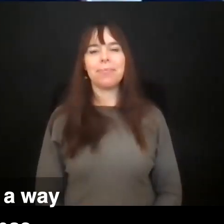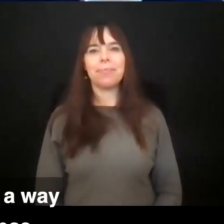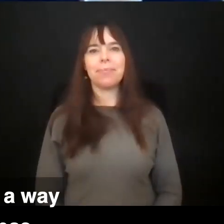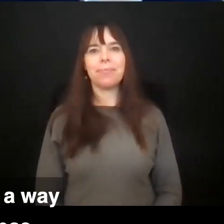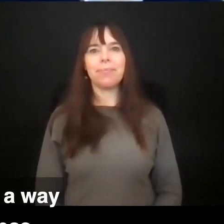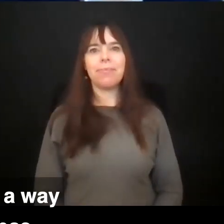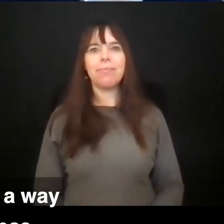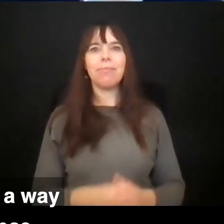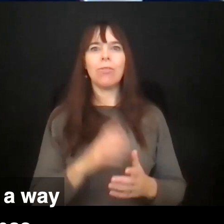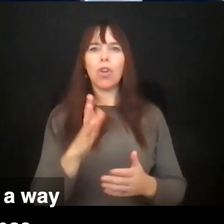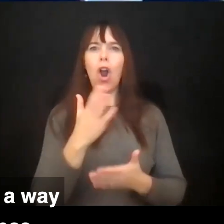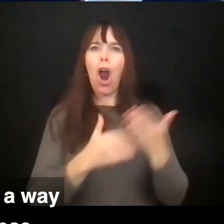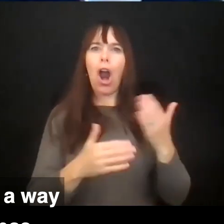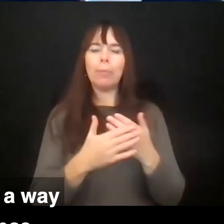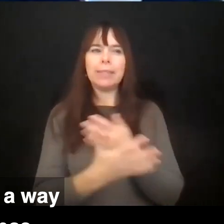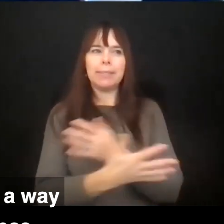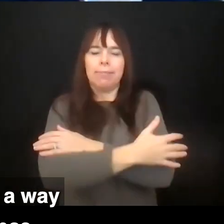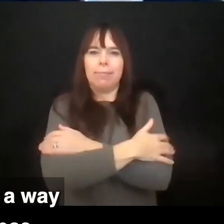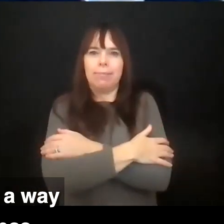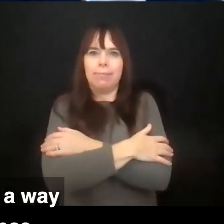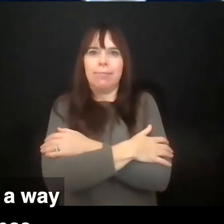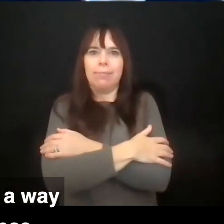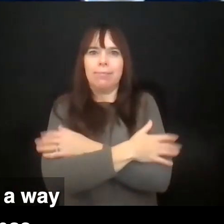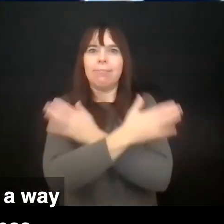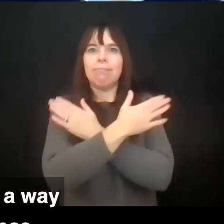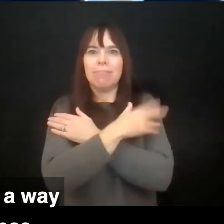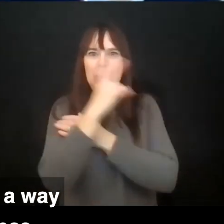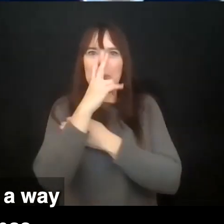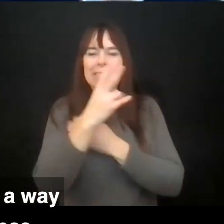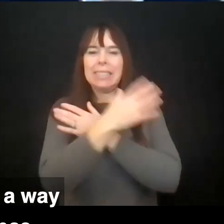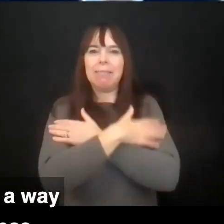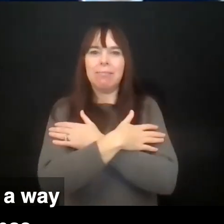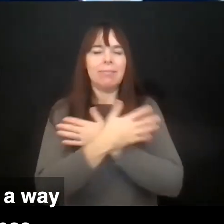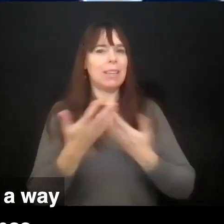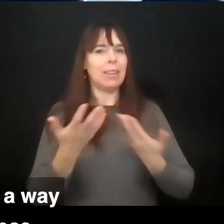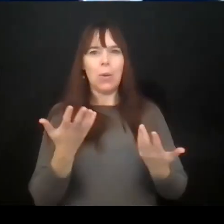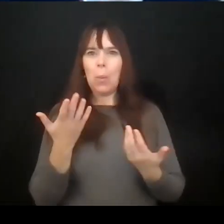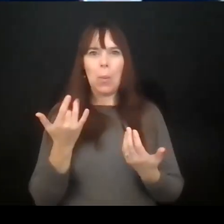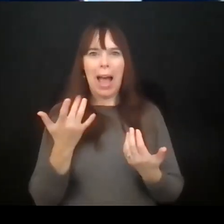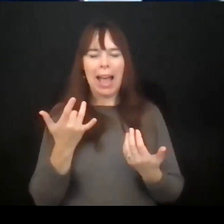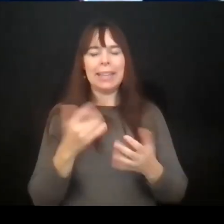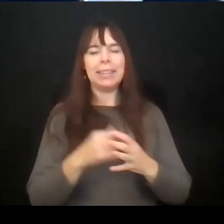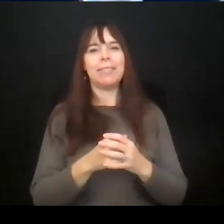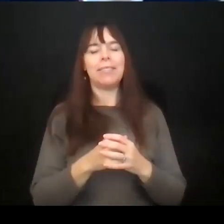Her arms are crossed in a way that